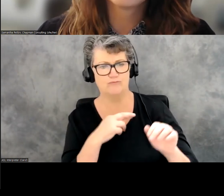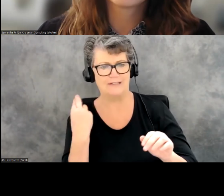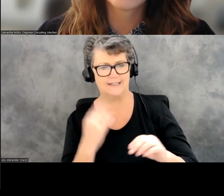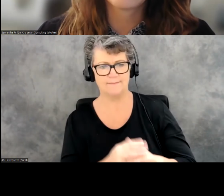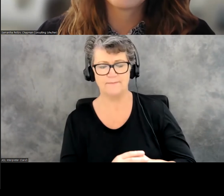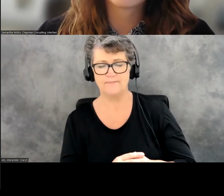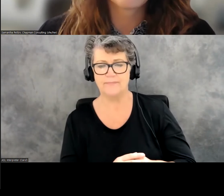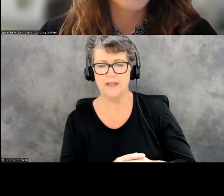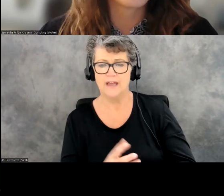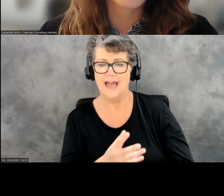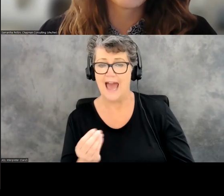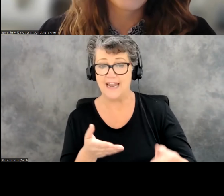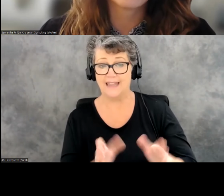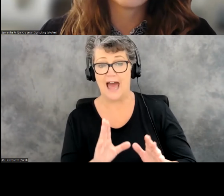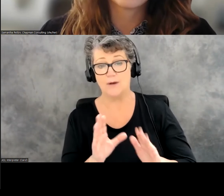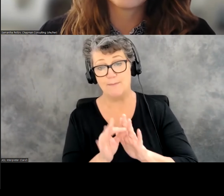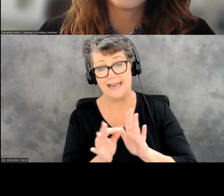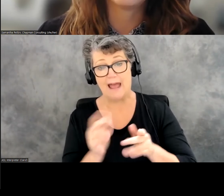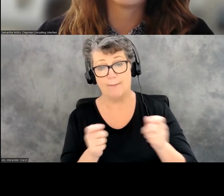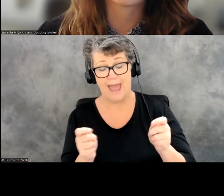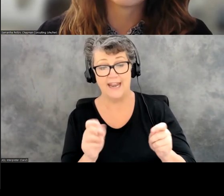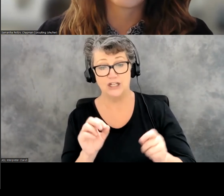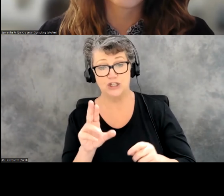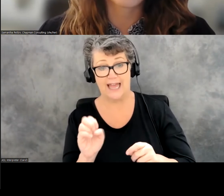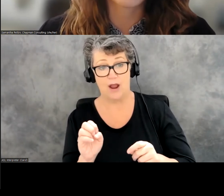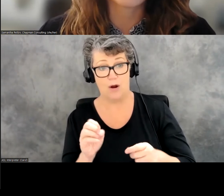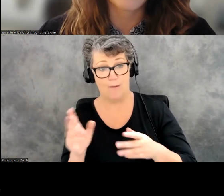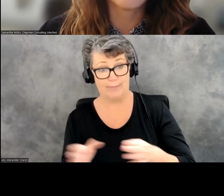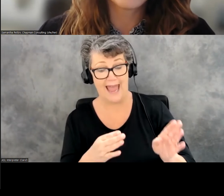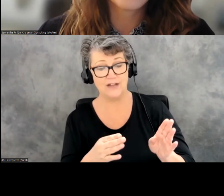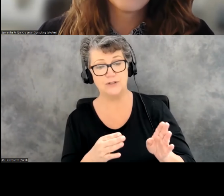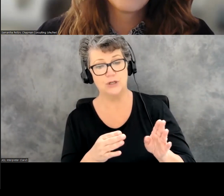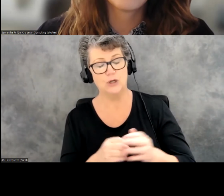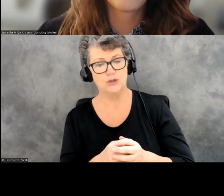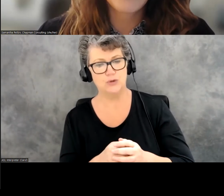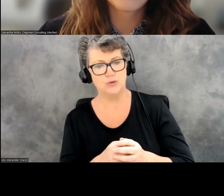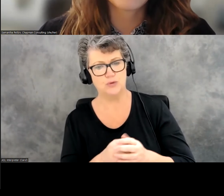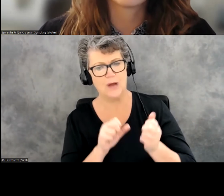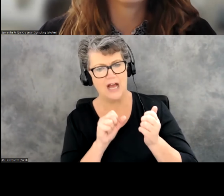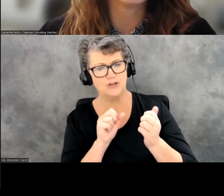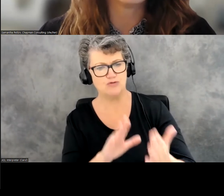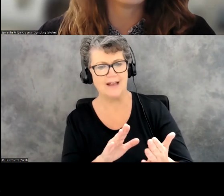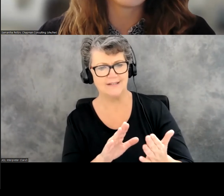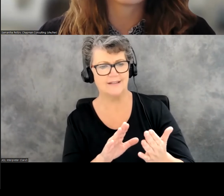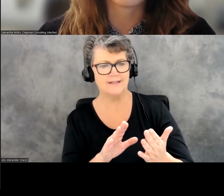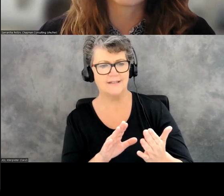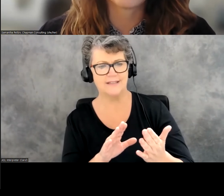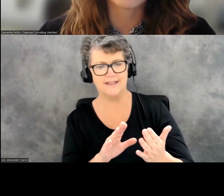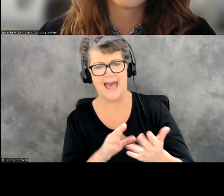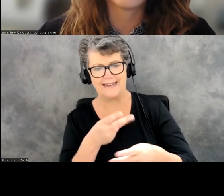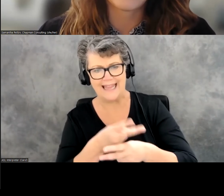it allows Medi-Cal managed care plans to address social determinants of health in a way that is intended to